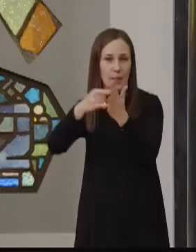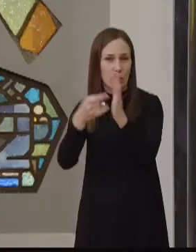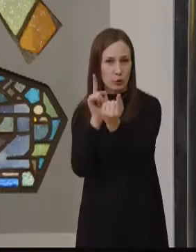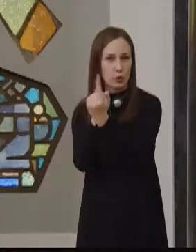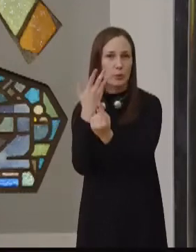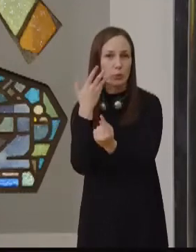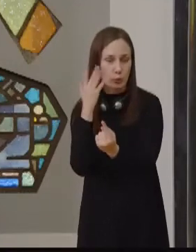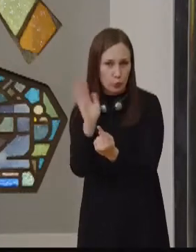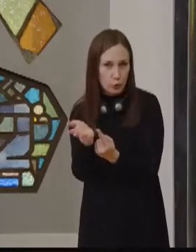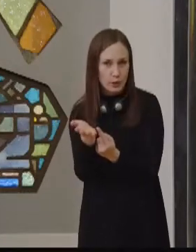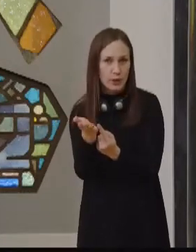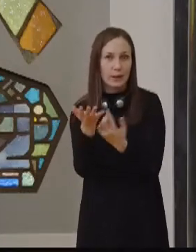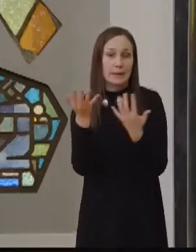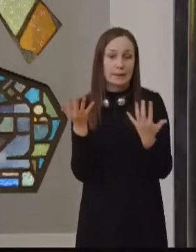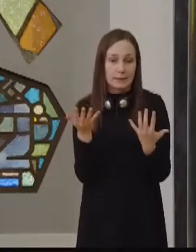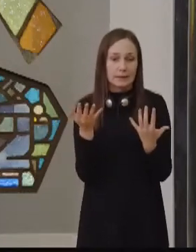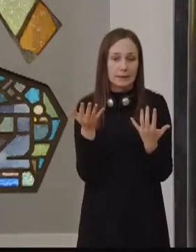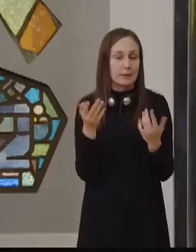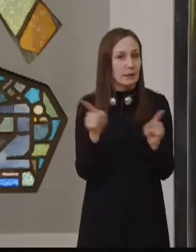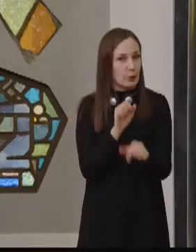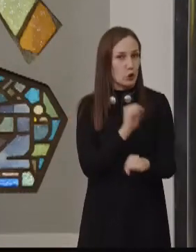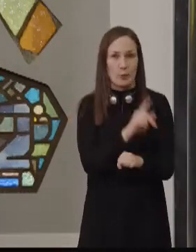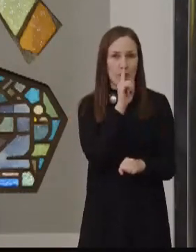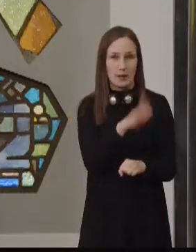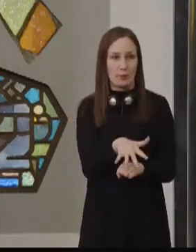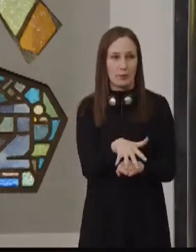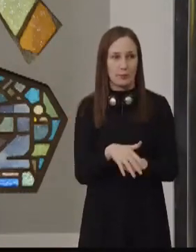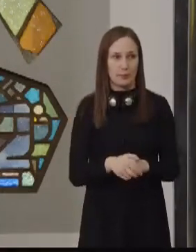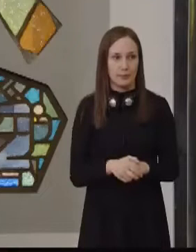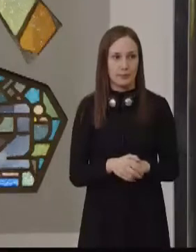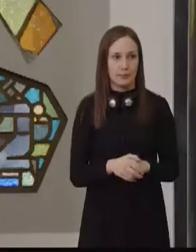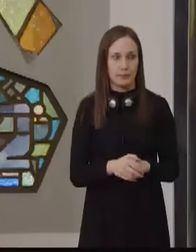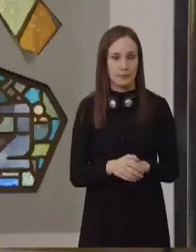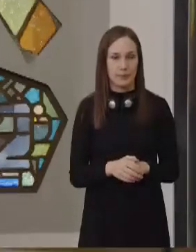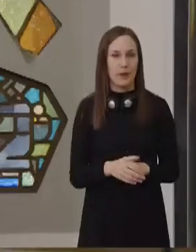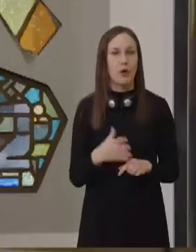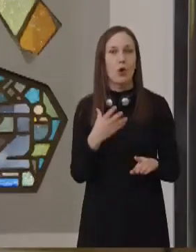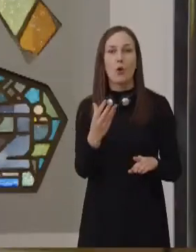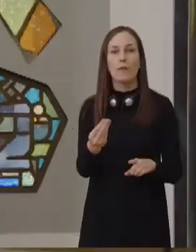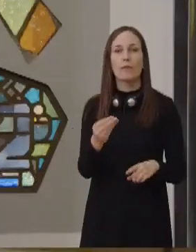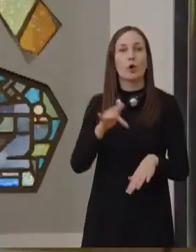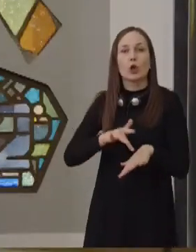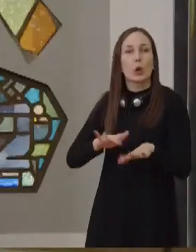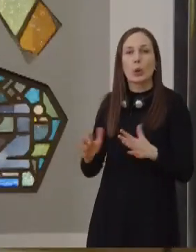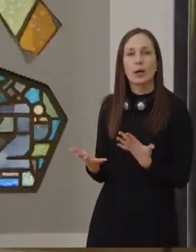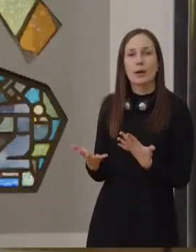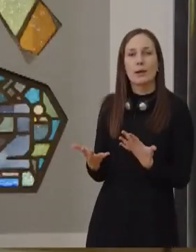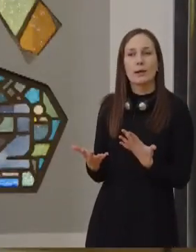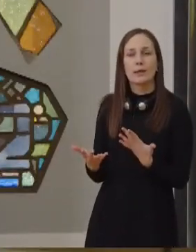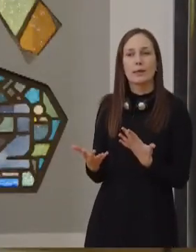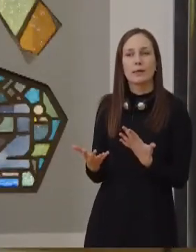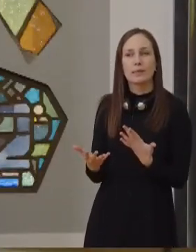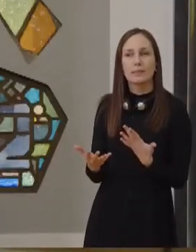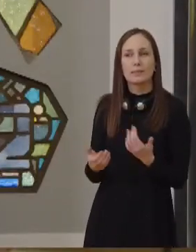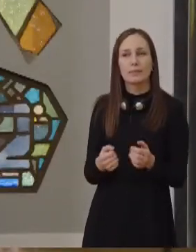political parties. So we will not stop at that. So we're trying to see what the situation